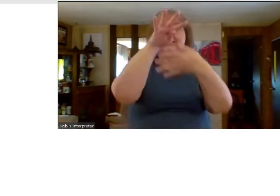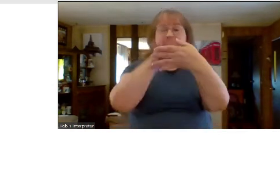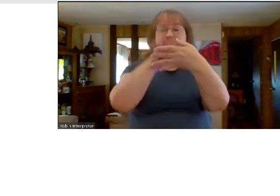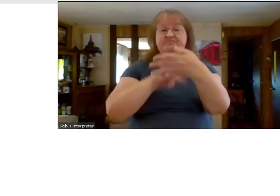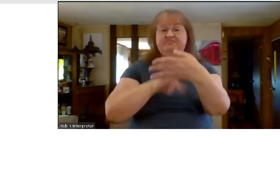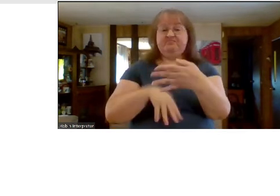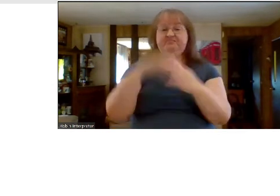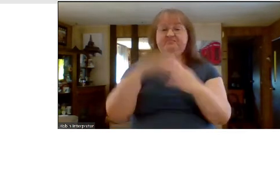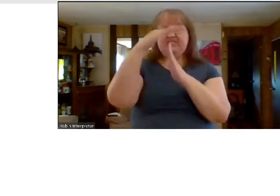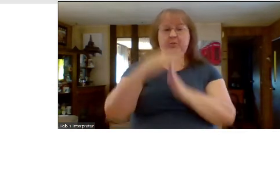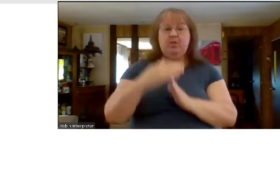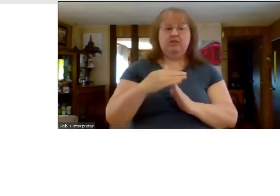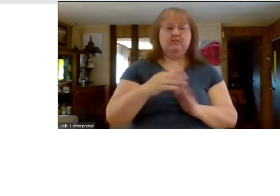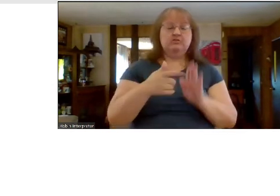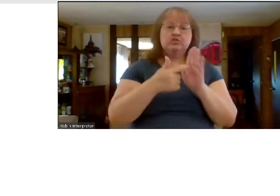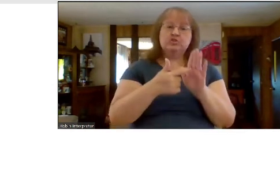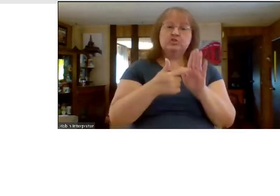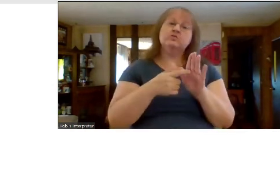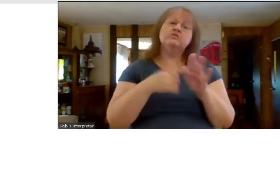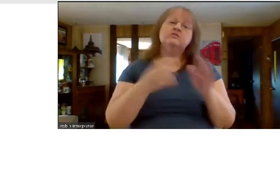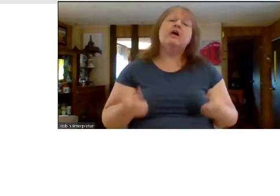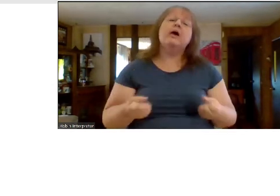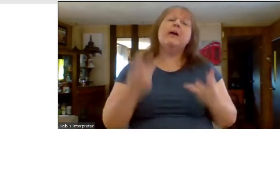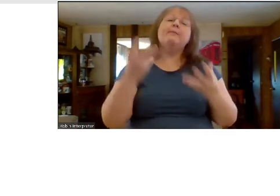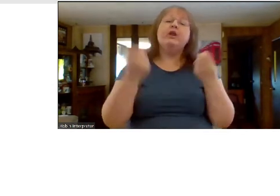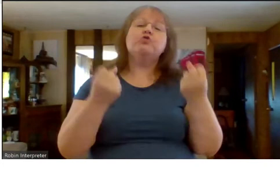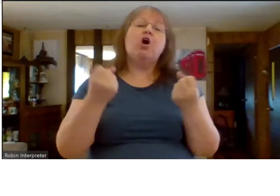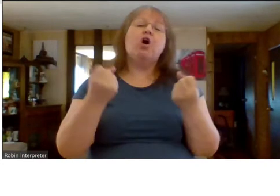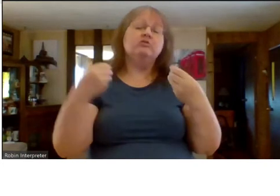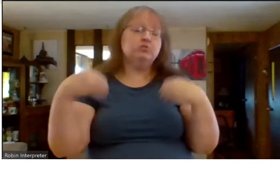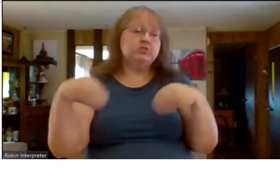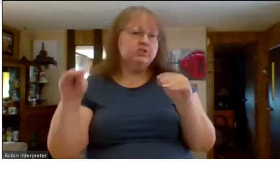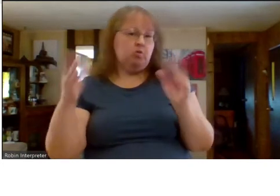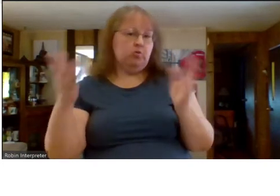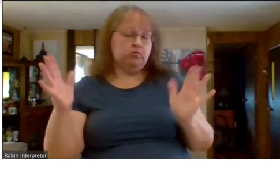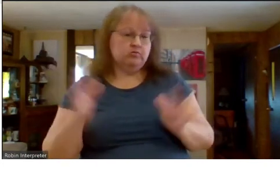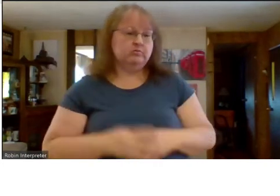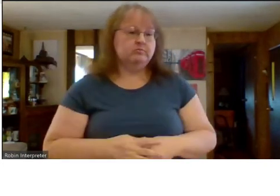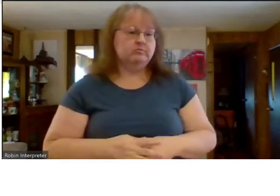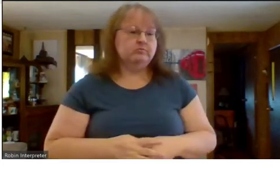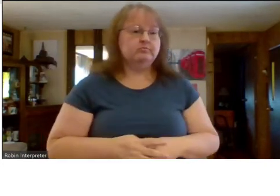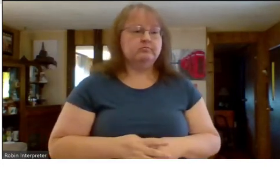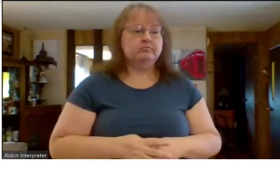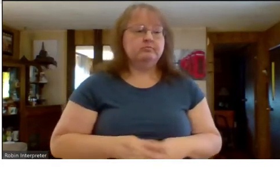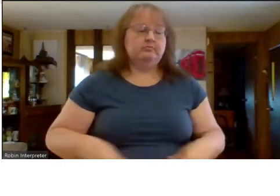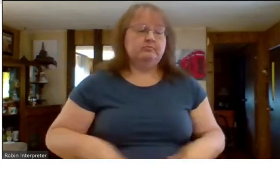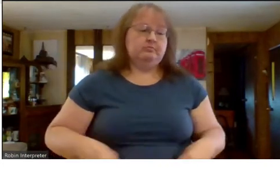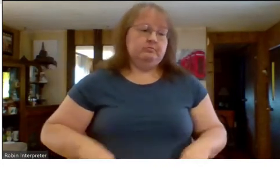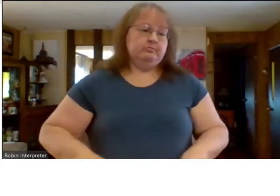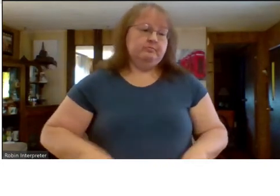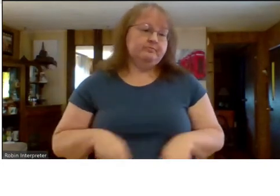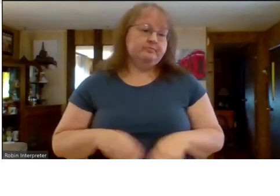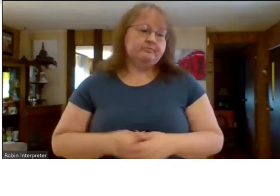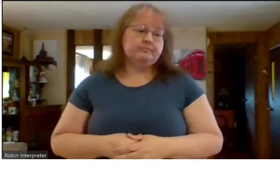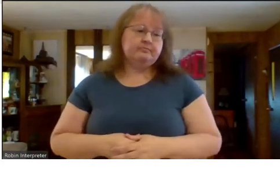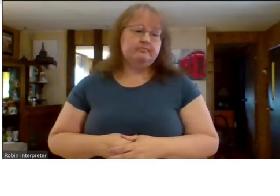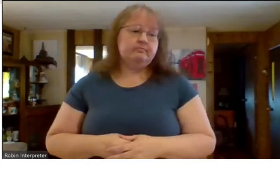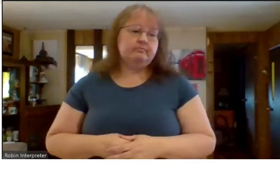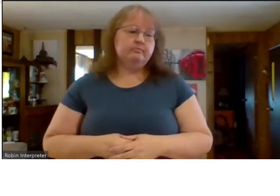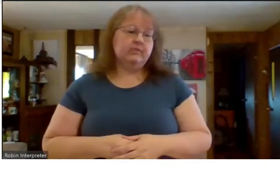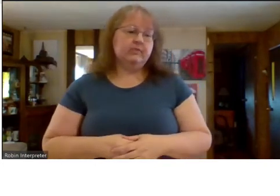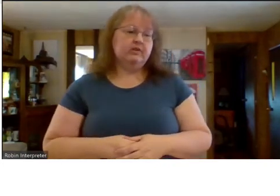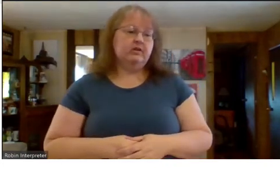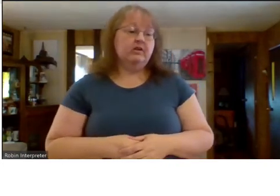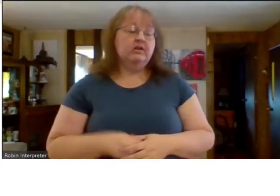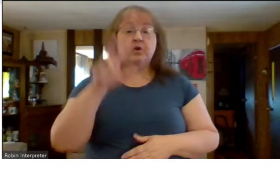So it says the table below shows the percentages of automobile sales for various makes of cars. If a total